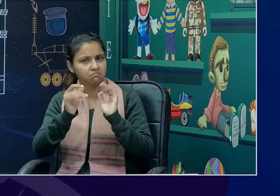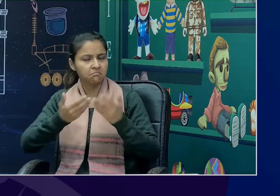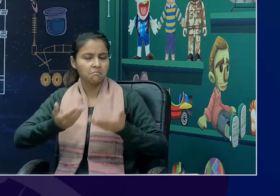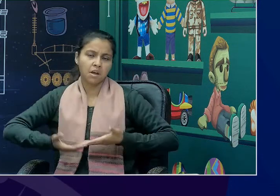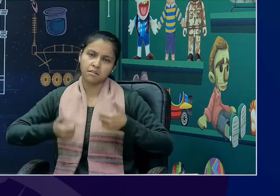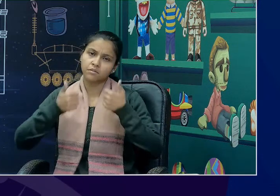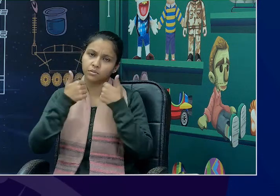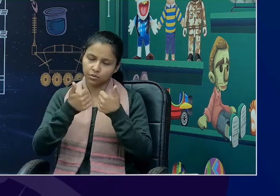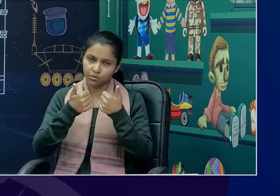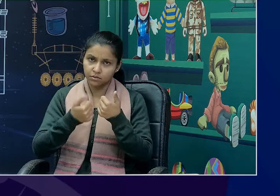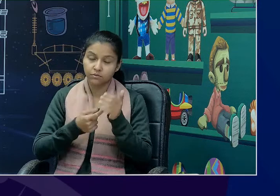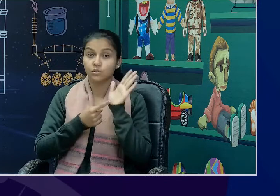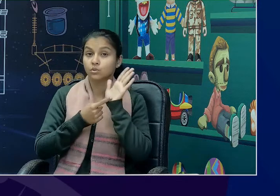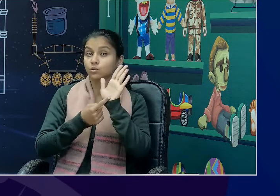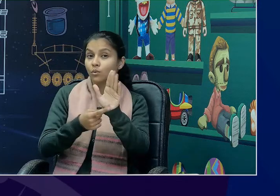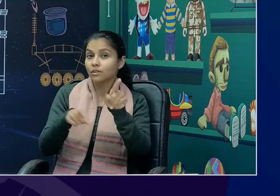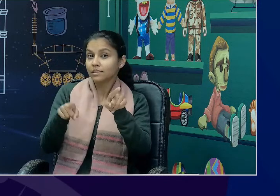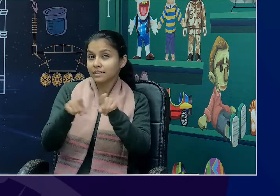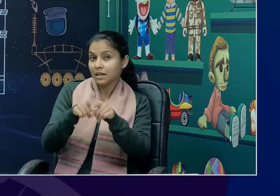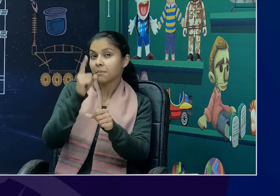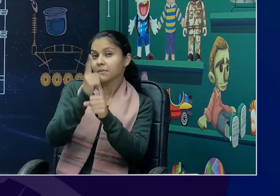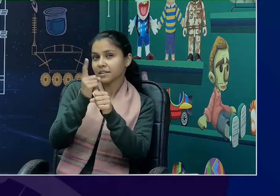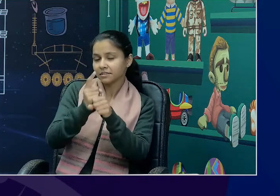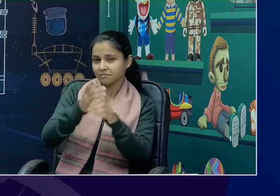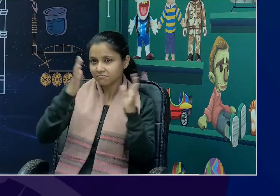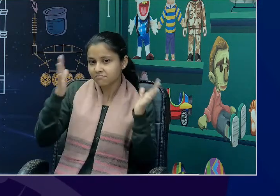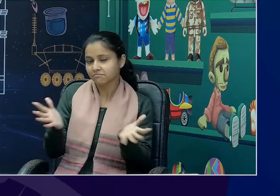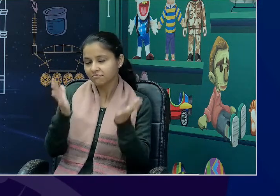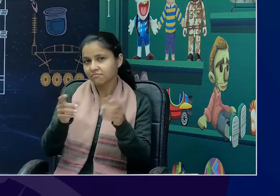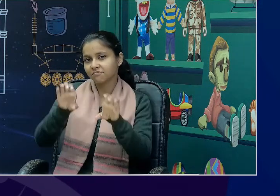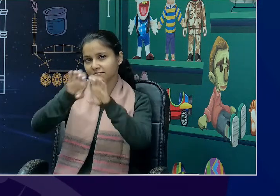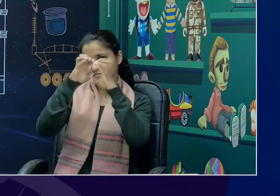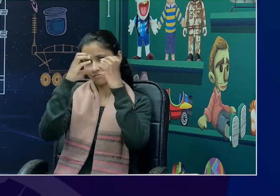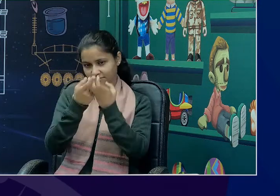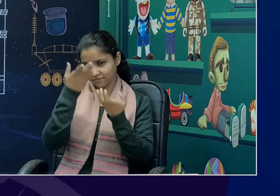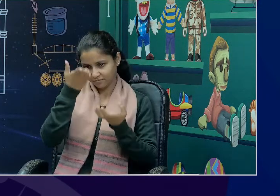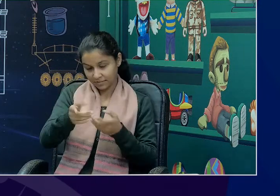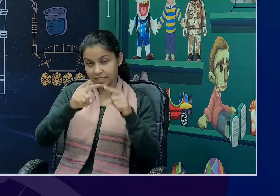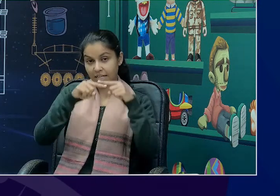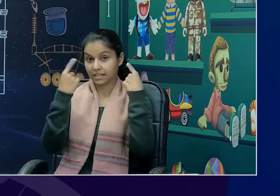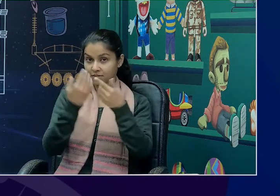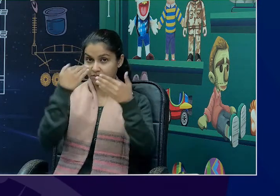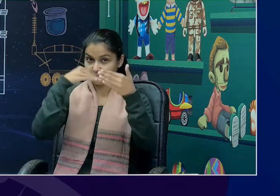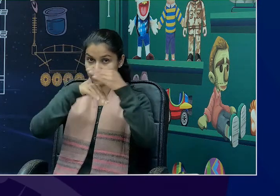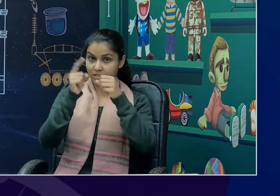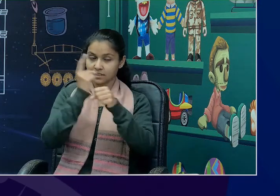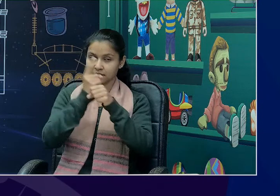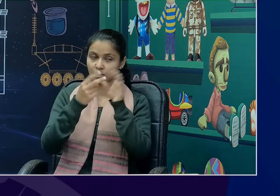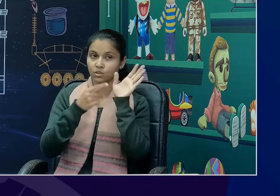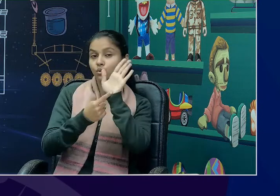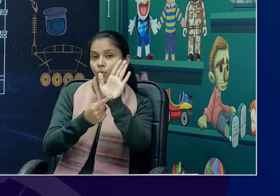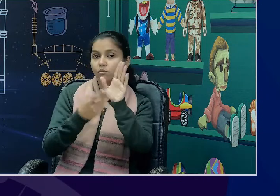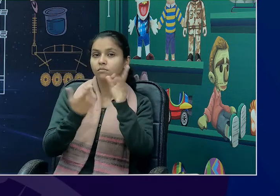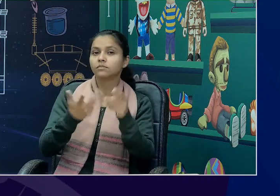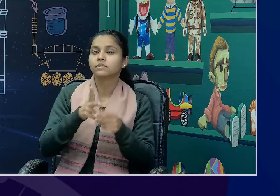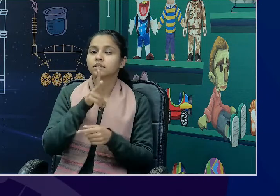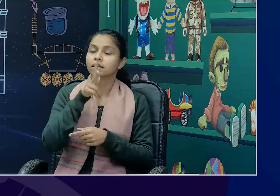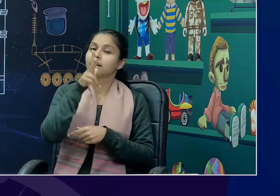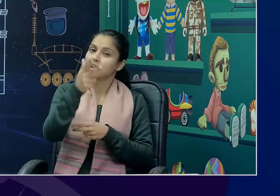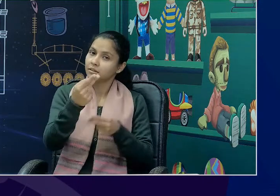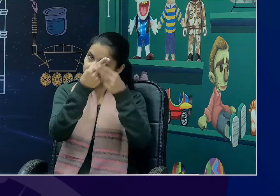show them, the teacher can show them motivational videos in the classrooms, and they should show them, they should tell them stories